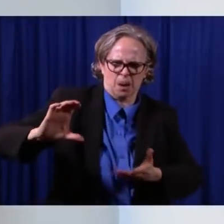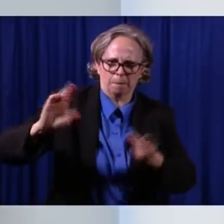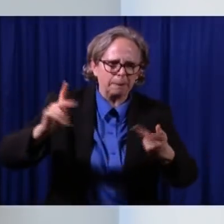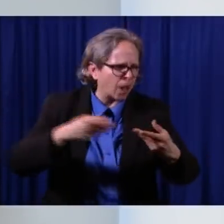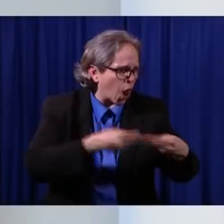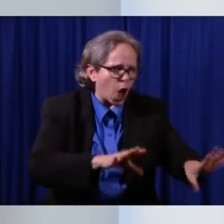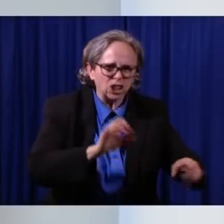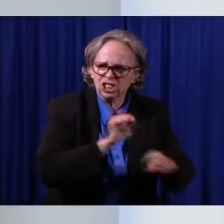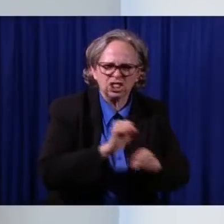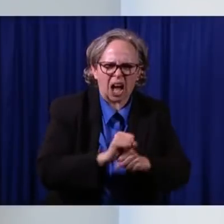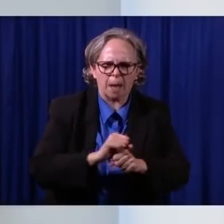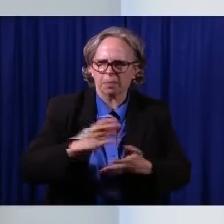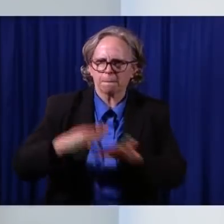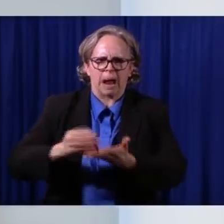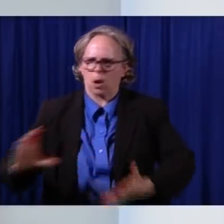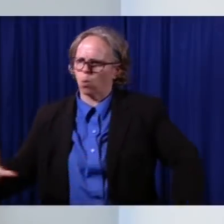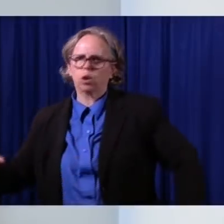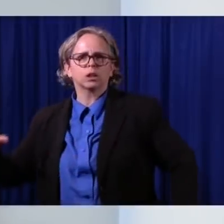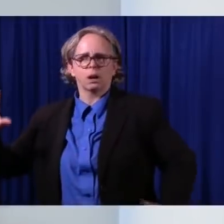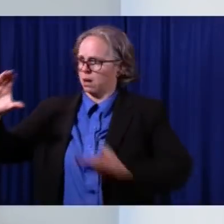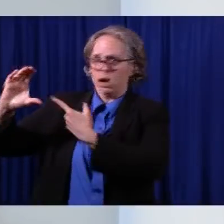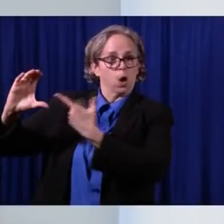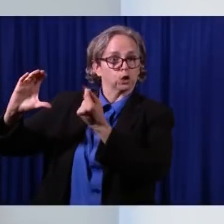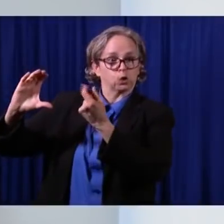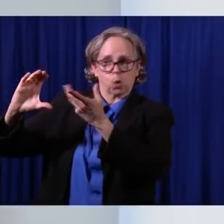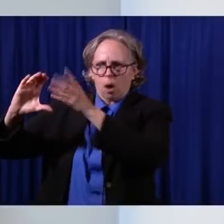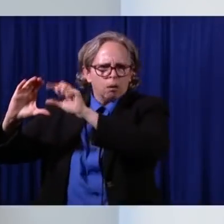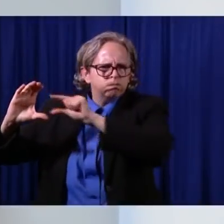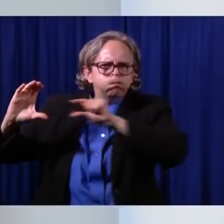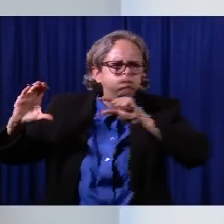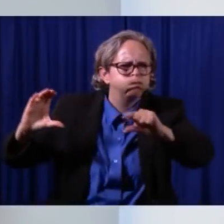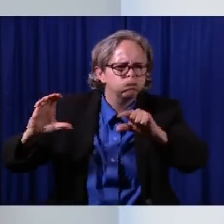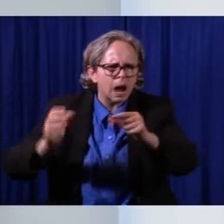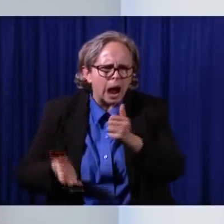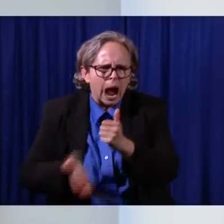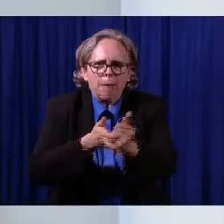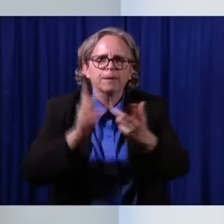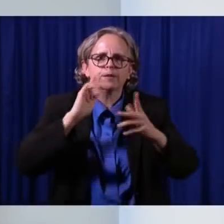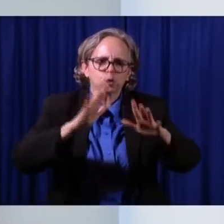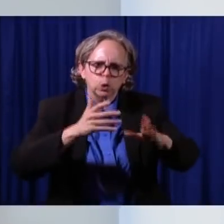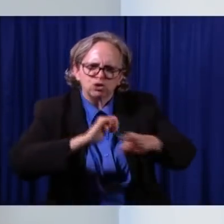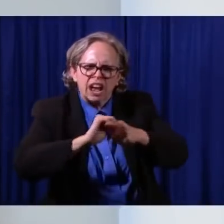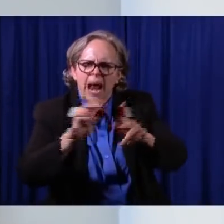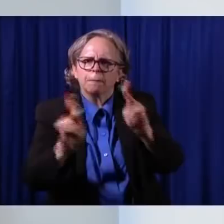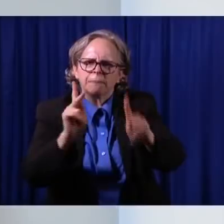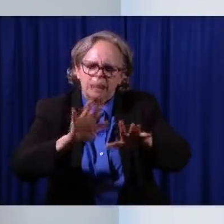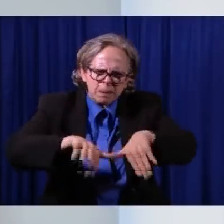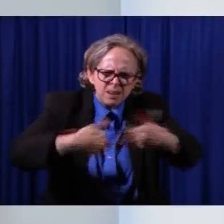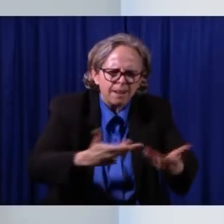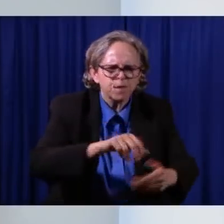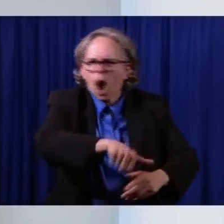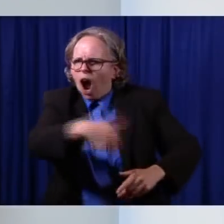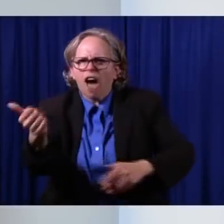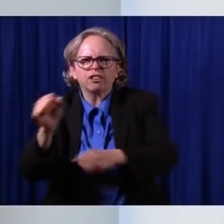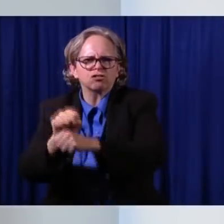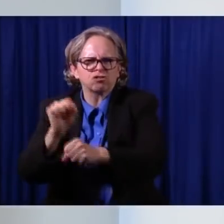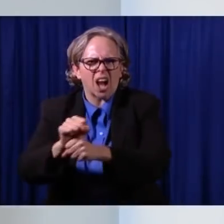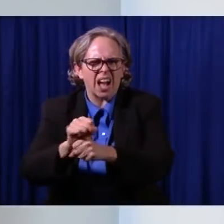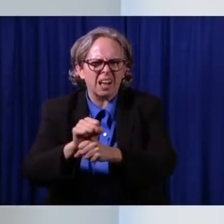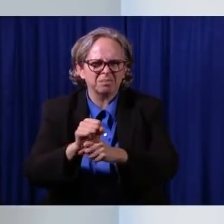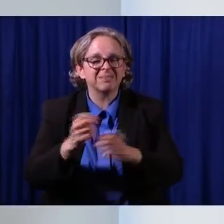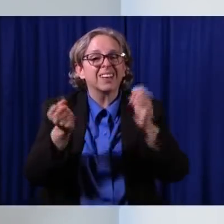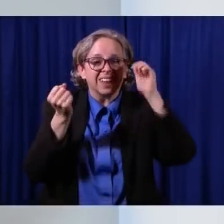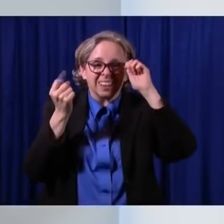many employers, many people may not have the same jobs that they had before. Some of those jobs will go away